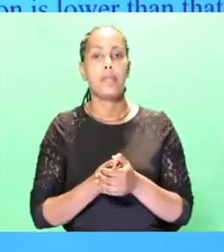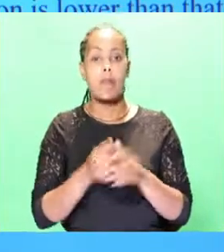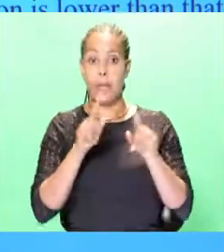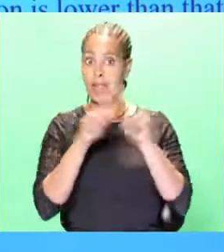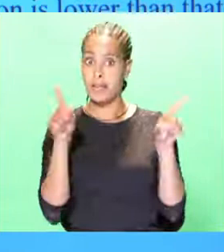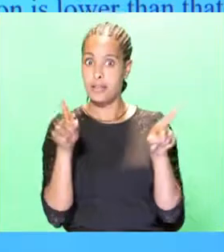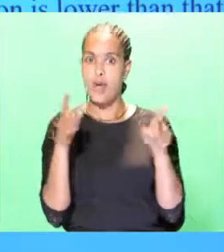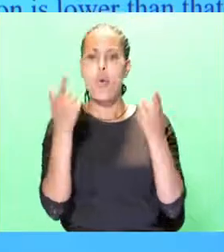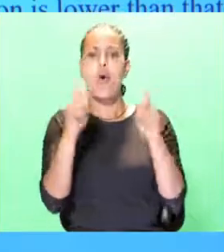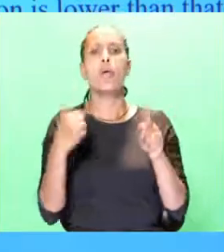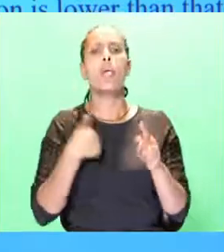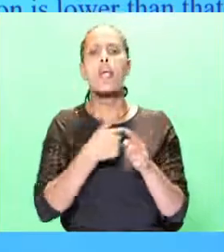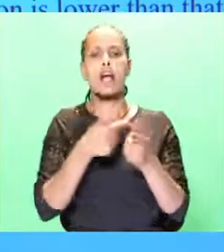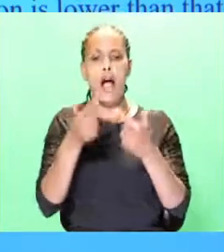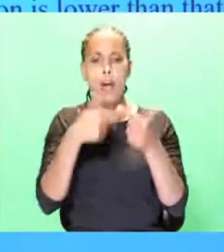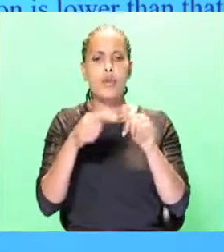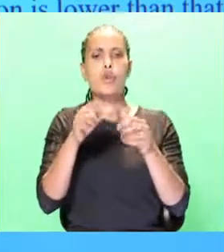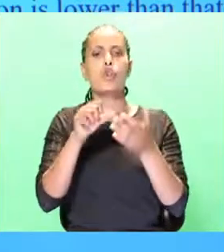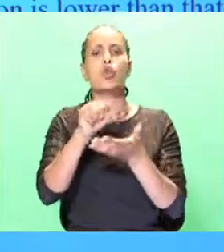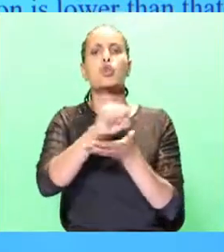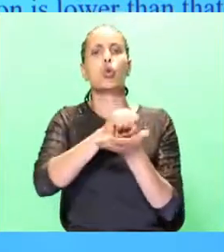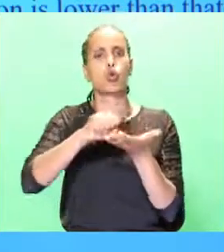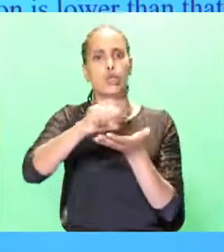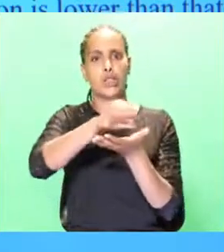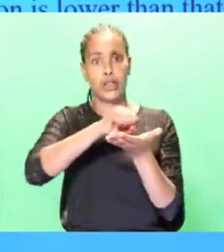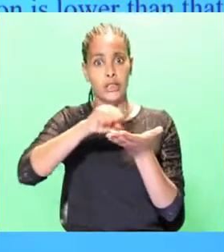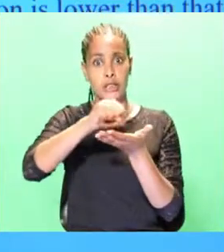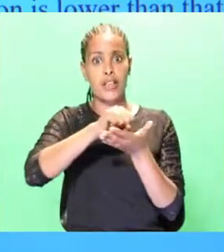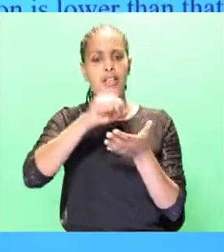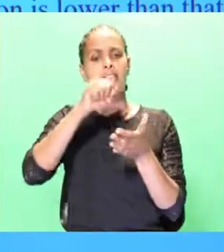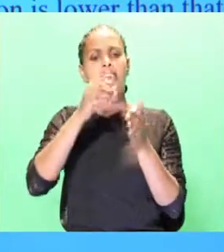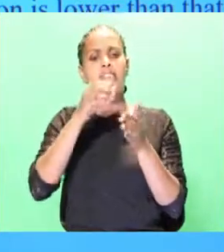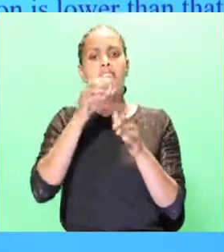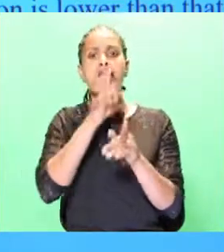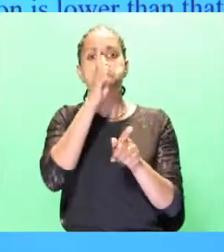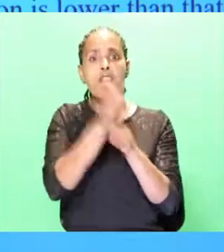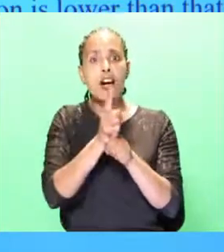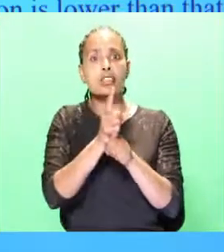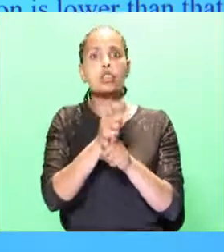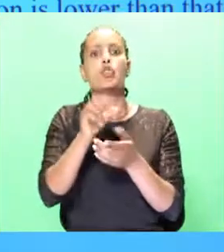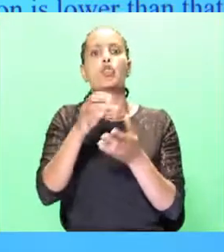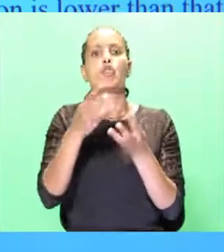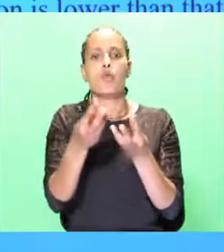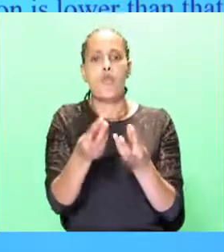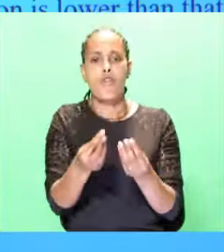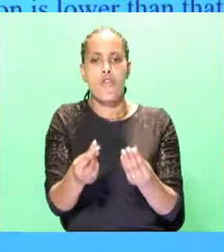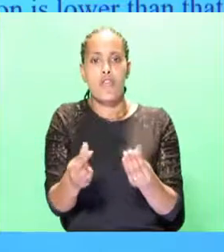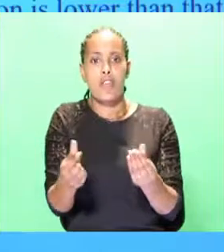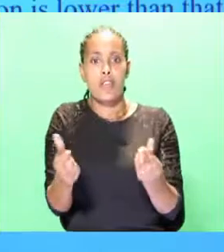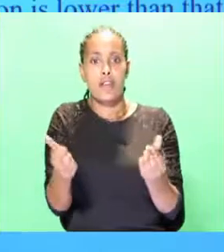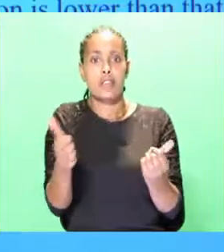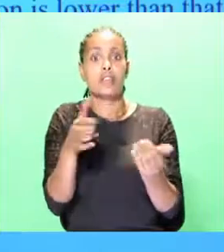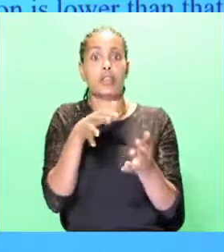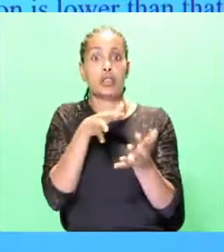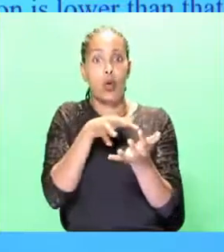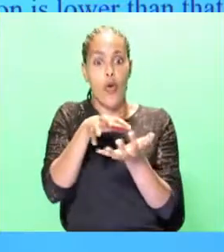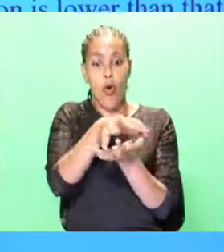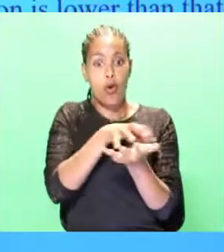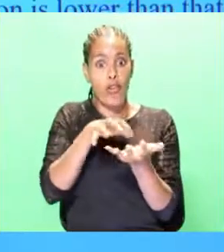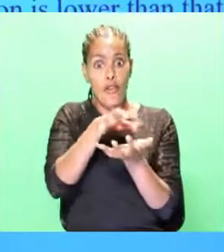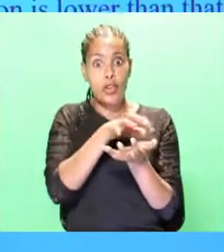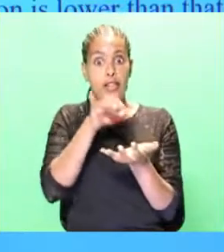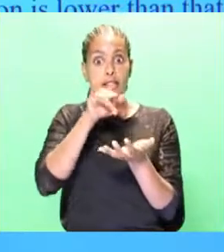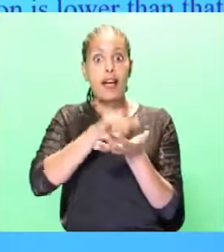But when we come to the solution, the fact that solute dissolve in a solvent is